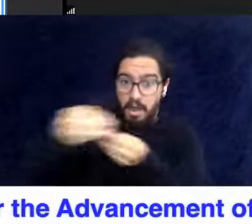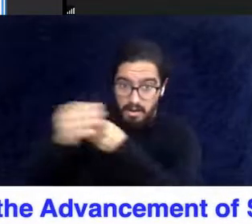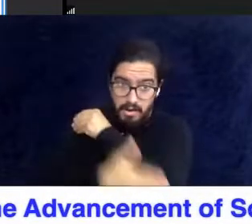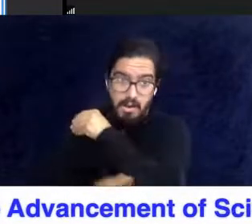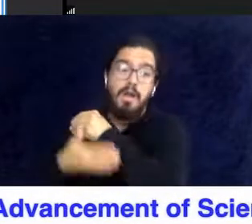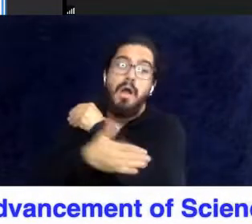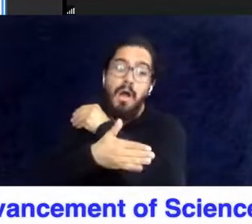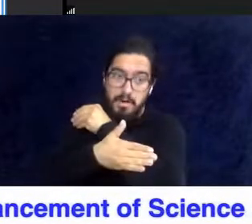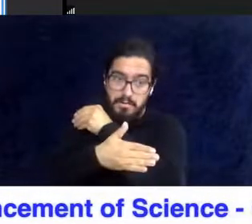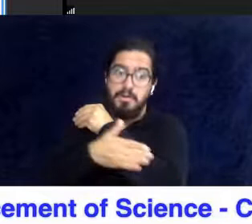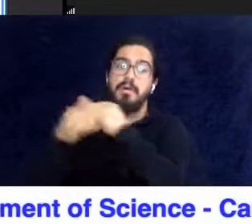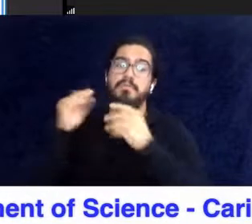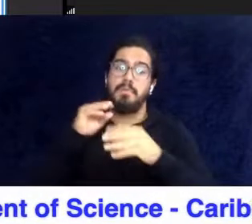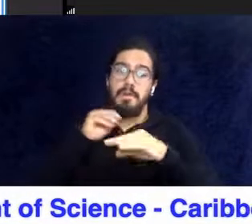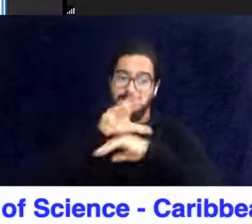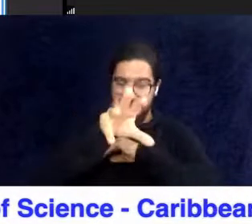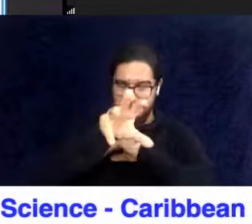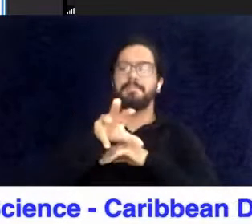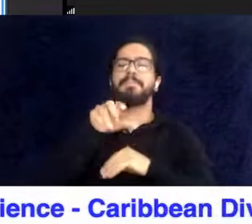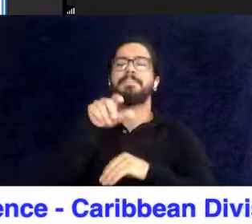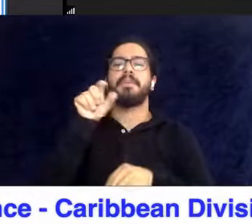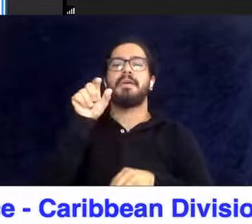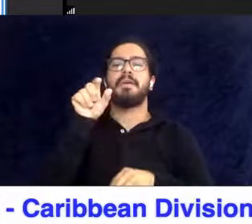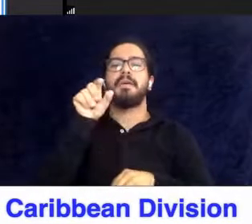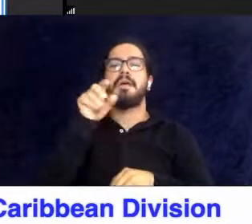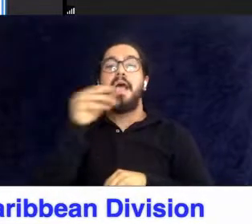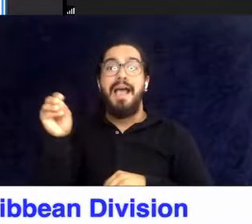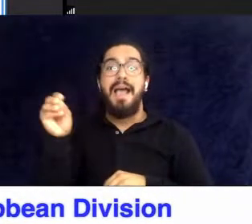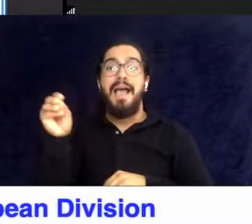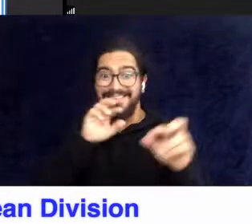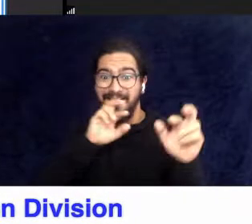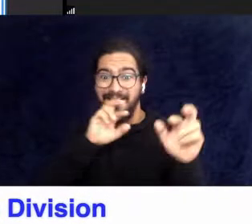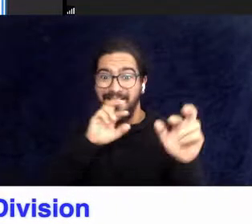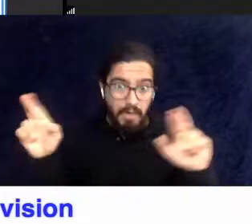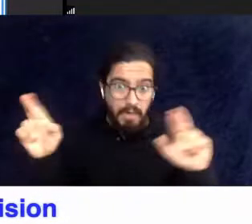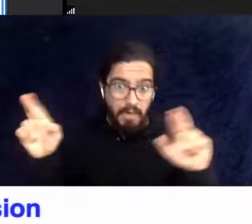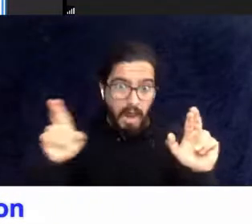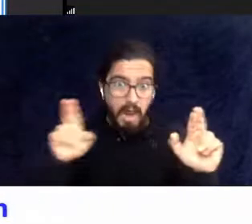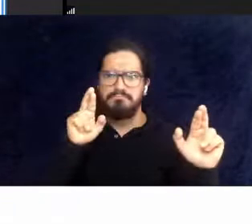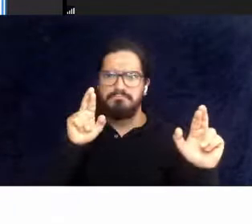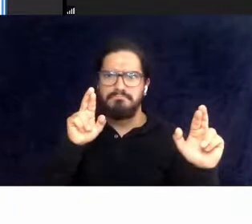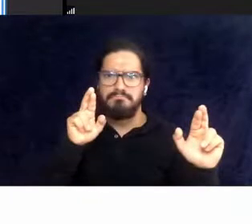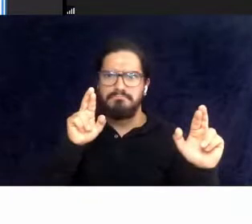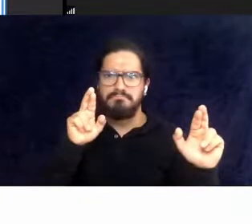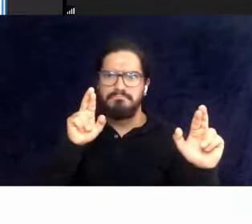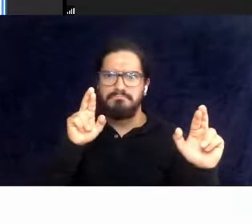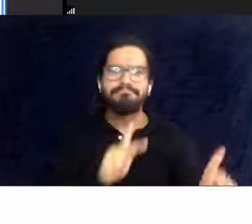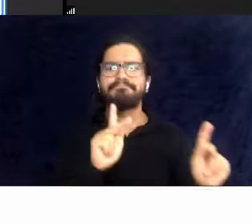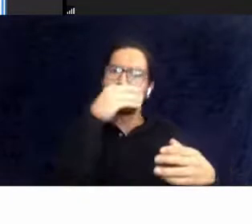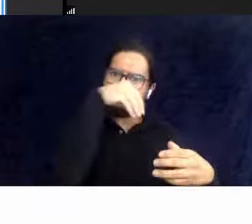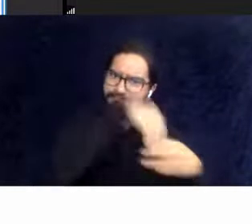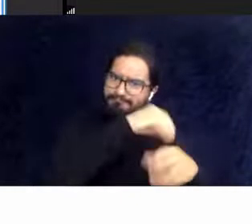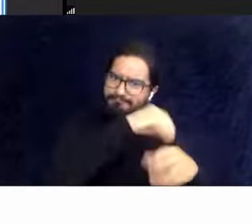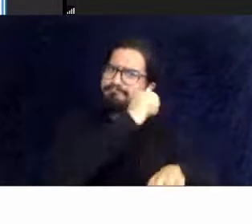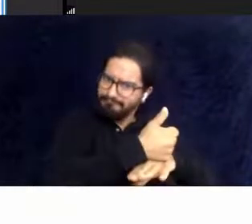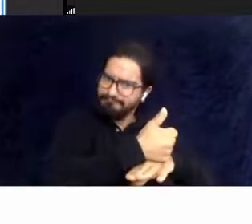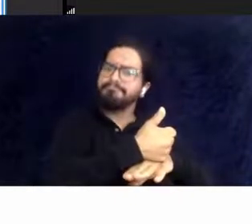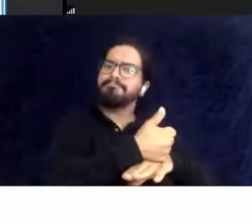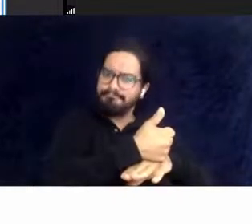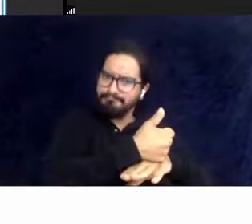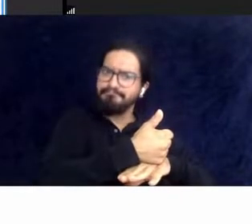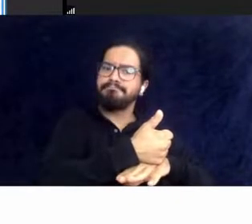the readiness, which is ensuring that plans are in place, that's on the bottom line, that the